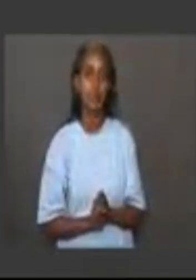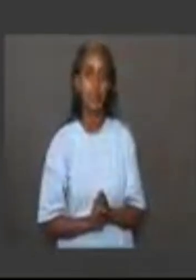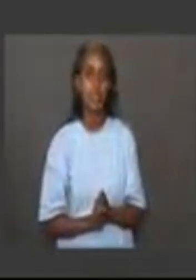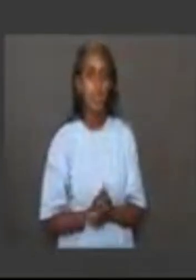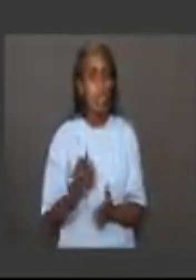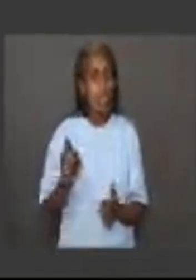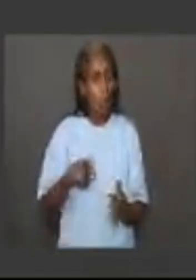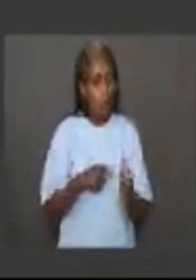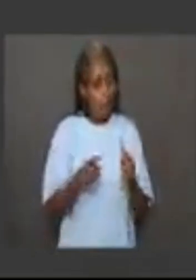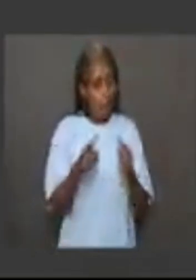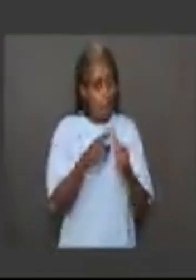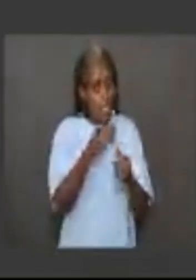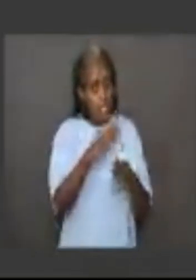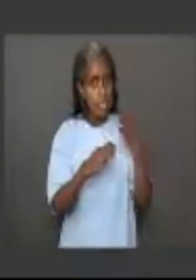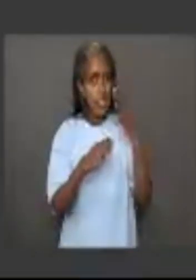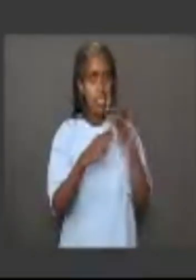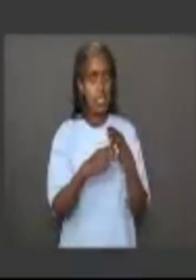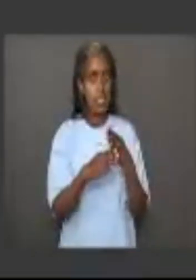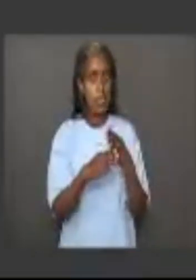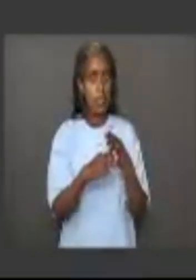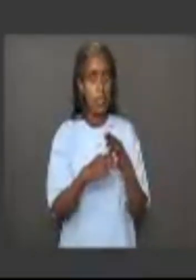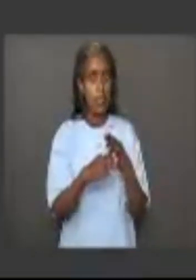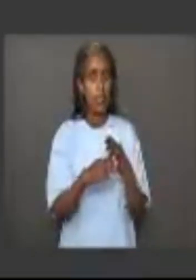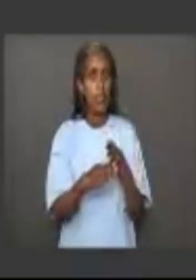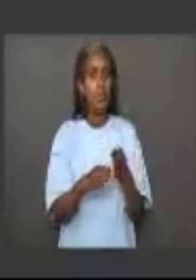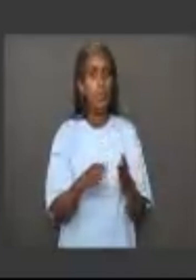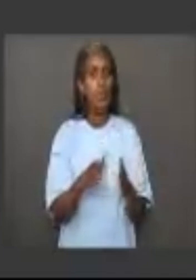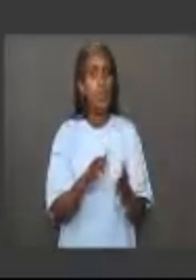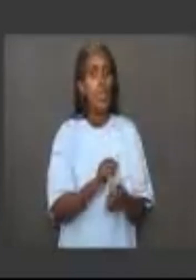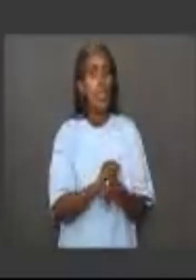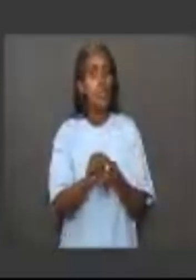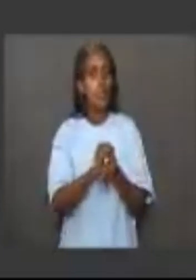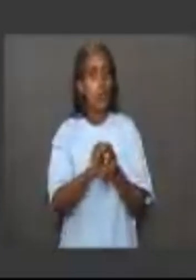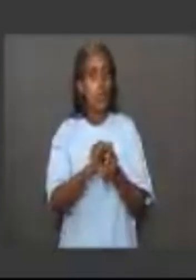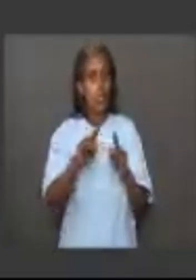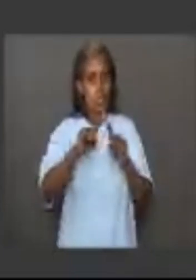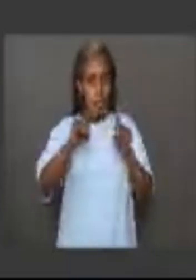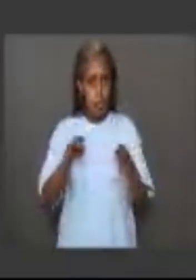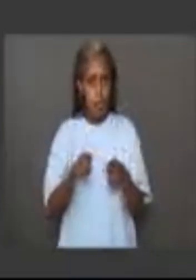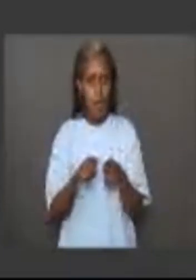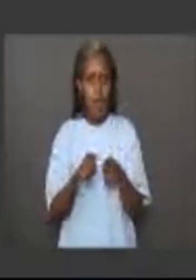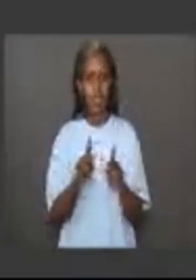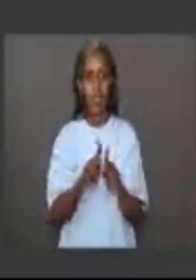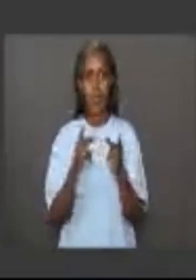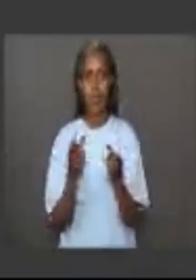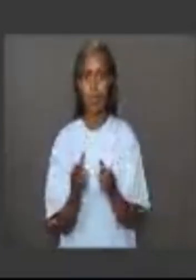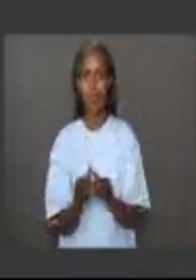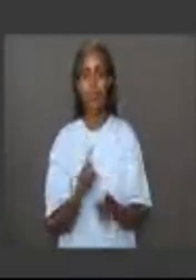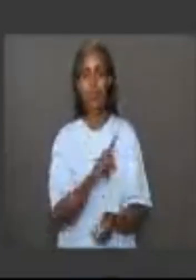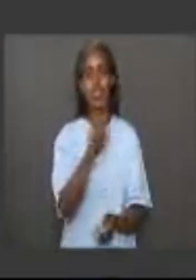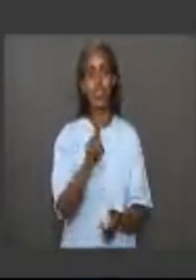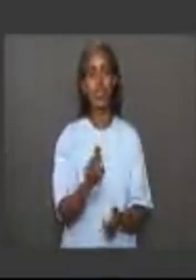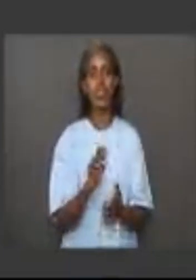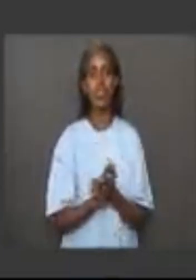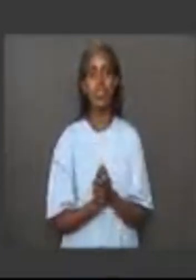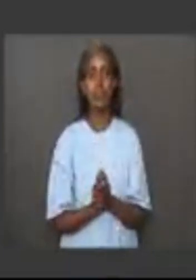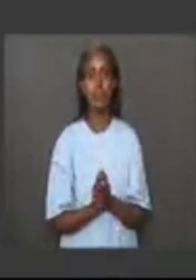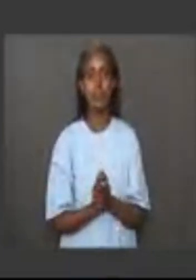Our first step is to expand the bracketed parts of the equation.